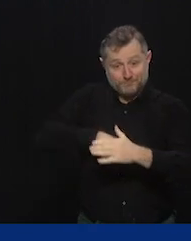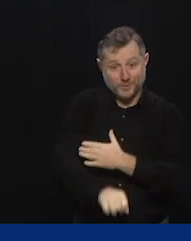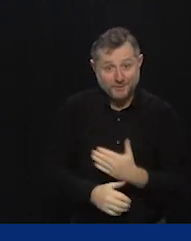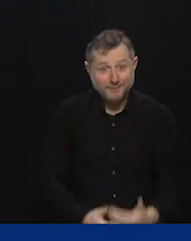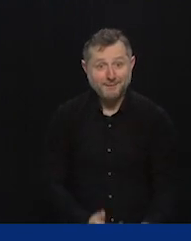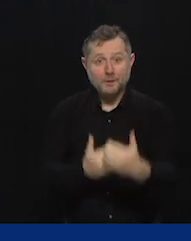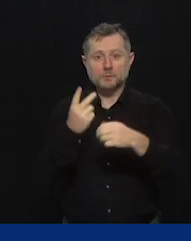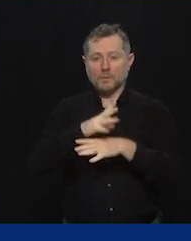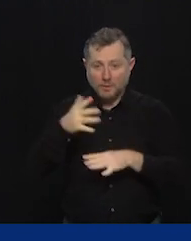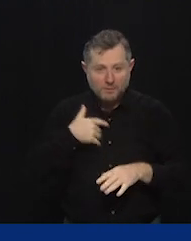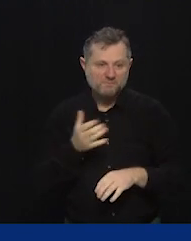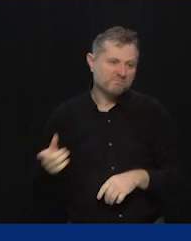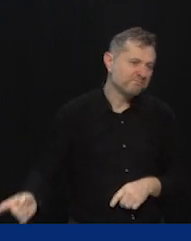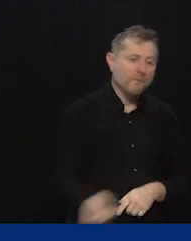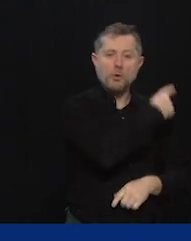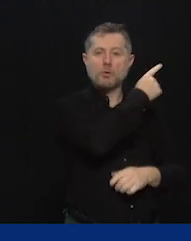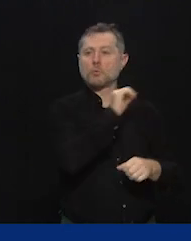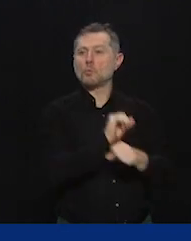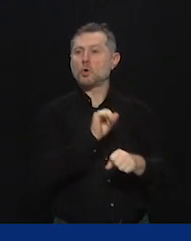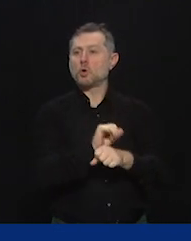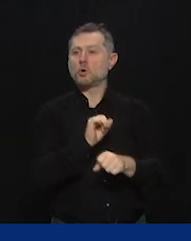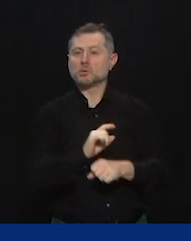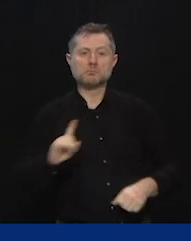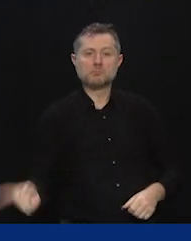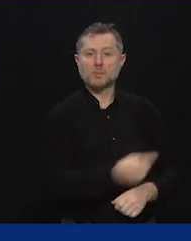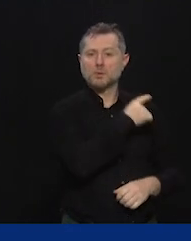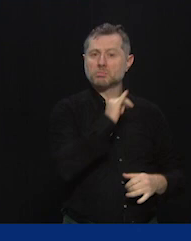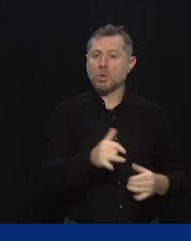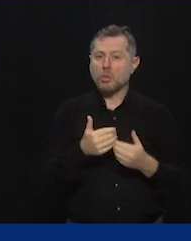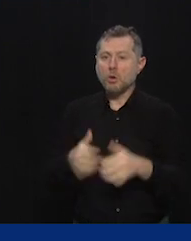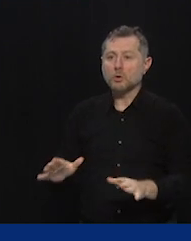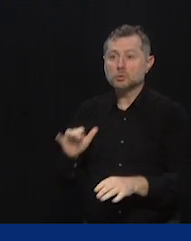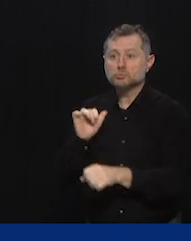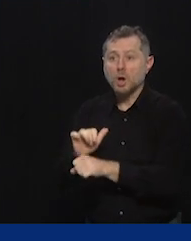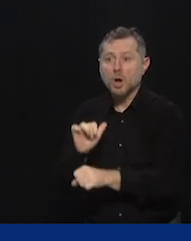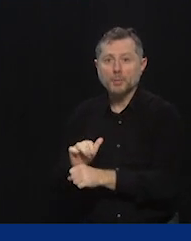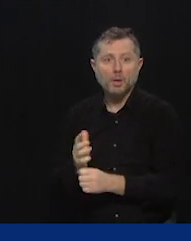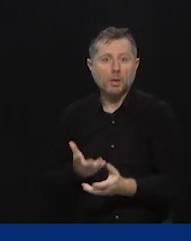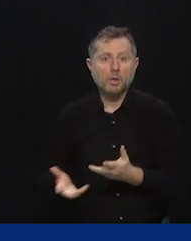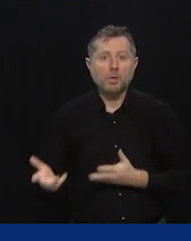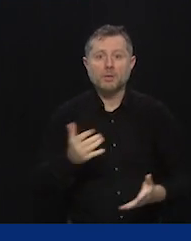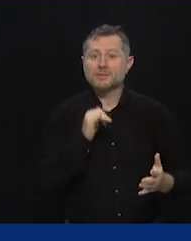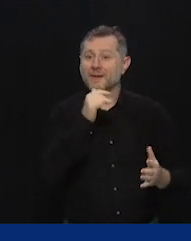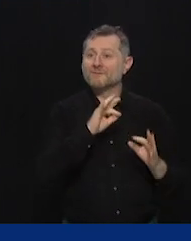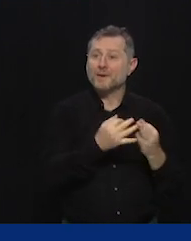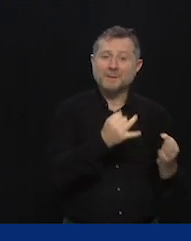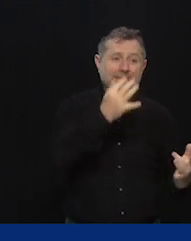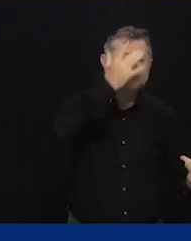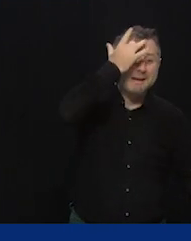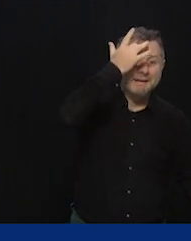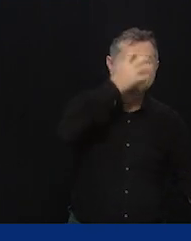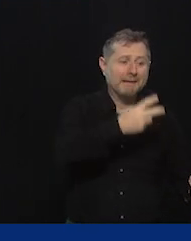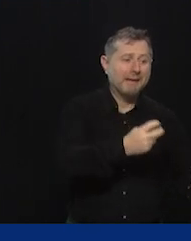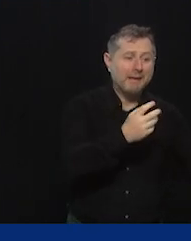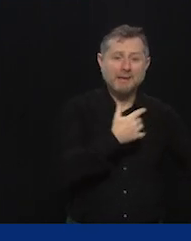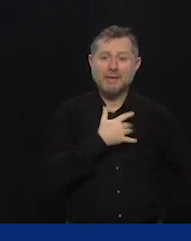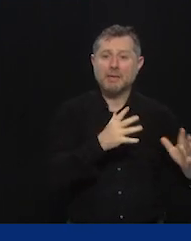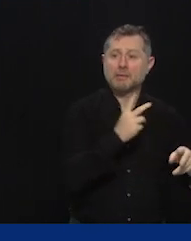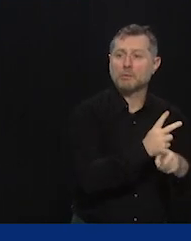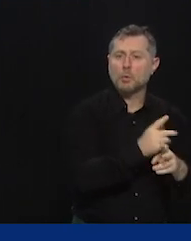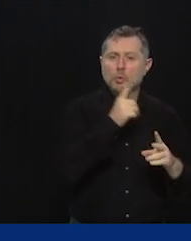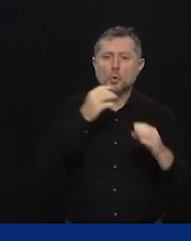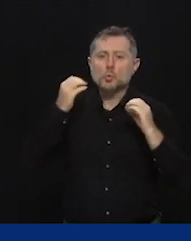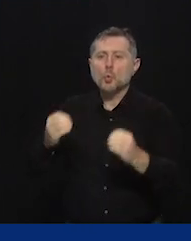is seriously ill because they don't have a single day of paid family leave. It's truly unconscionable that in the midst